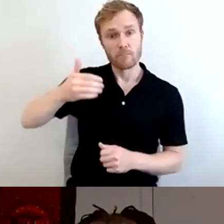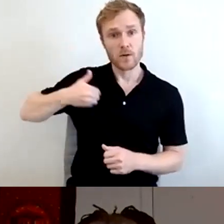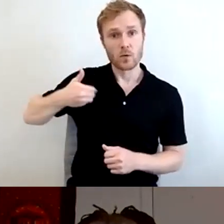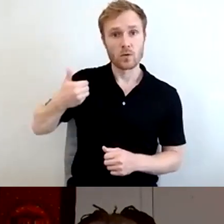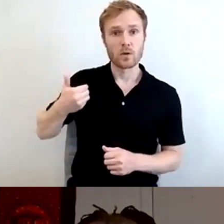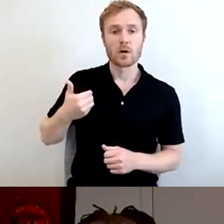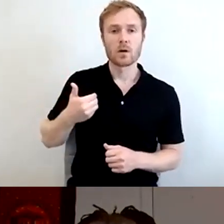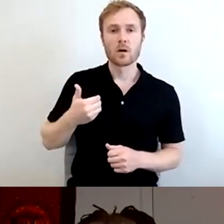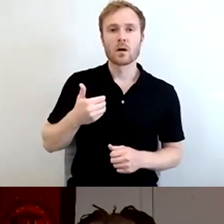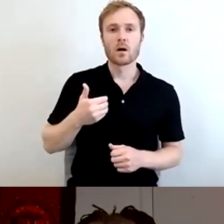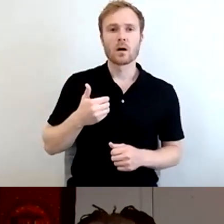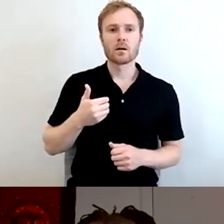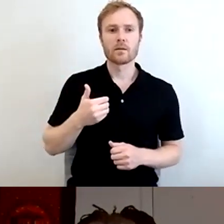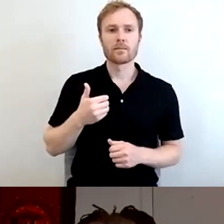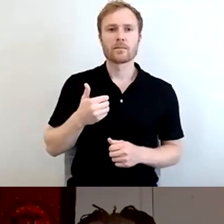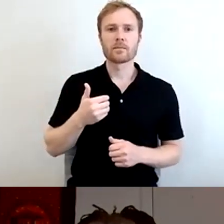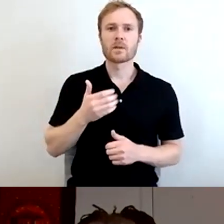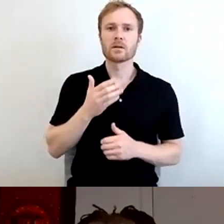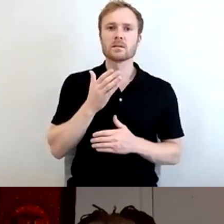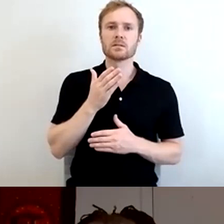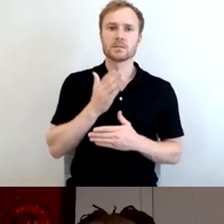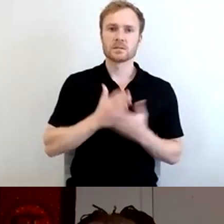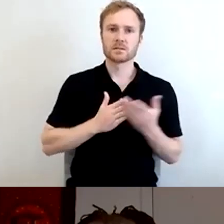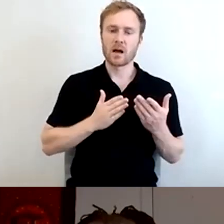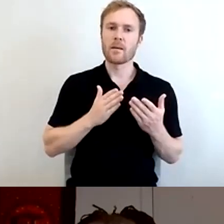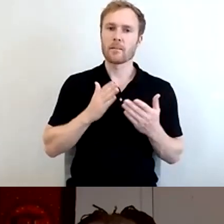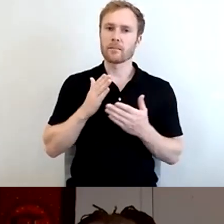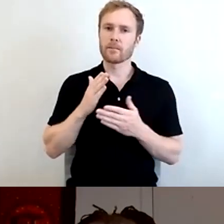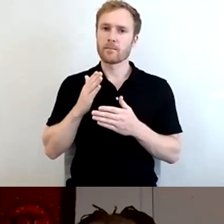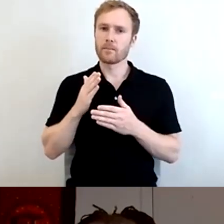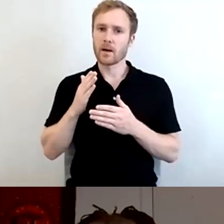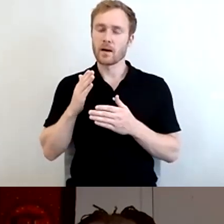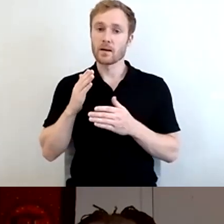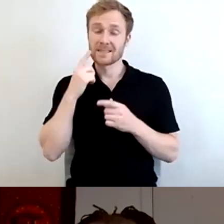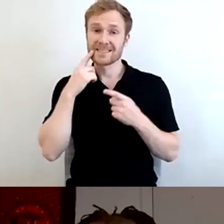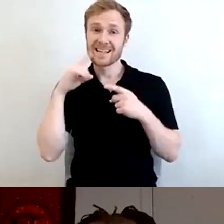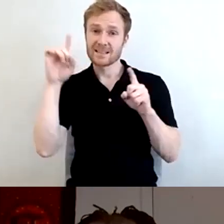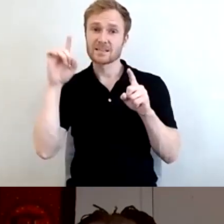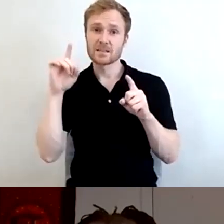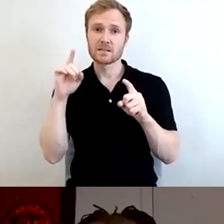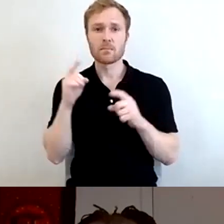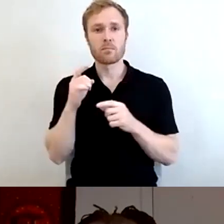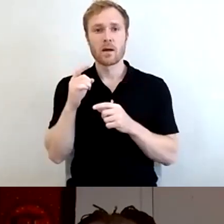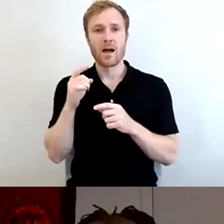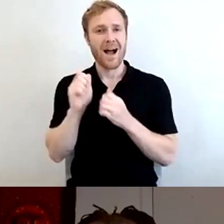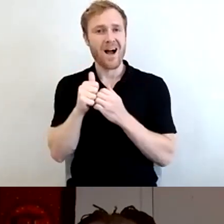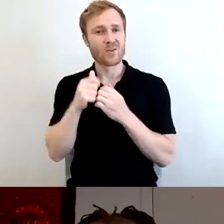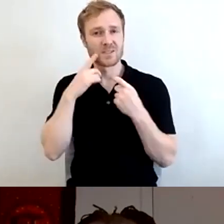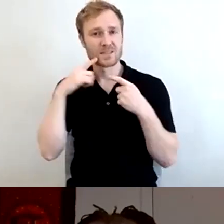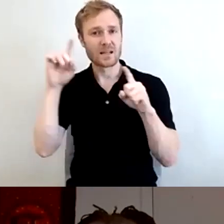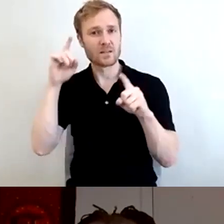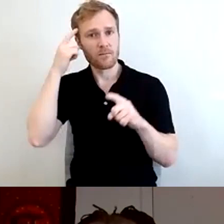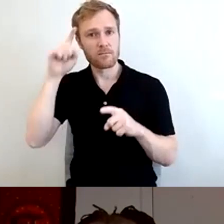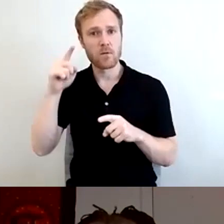success that you see trans and non-binary youth face? And do you think any of them are unique to the place that we live, Allegheny County or